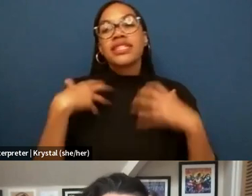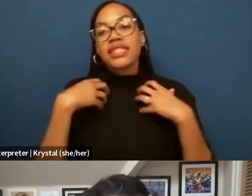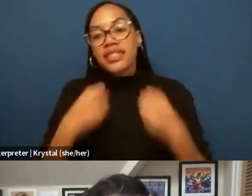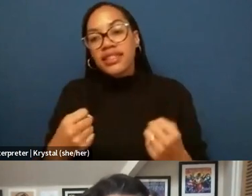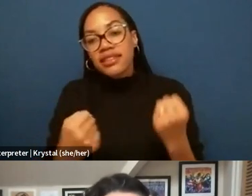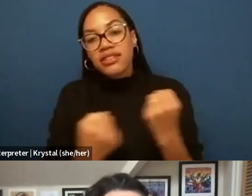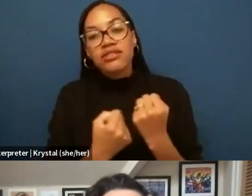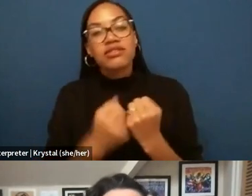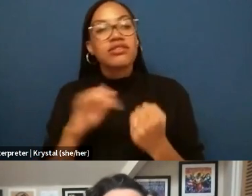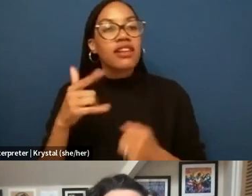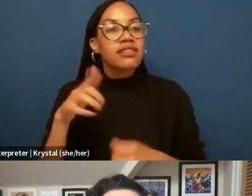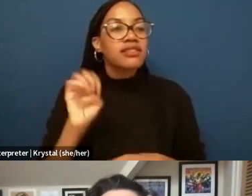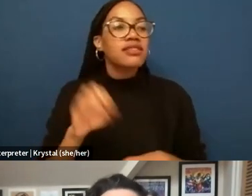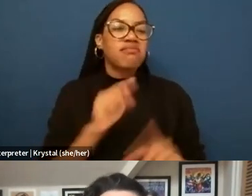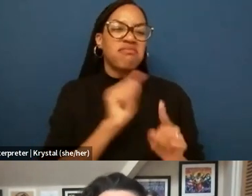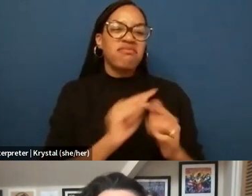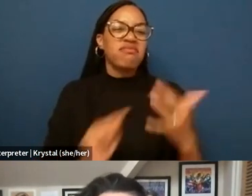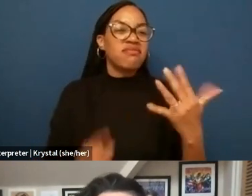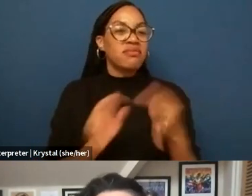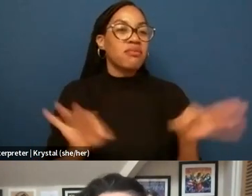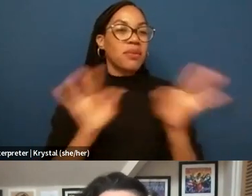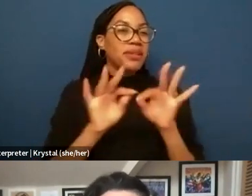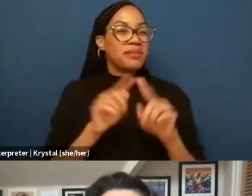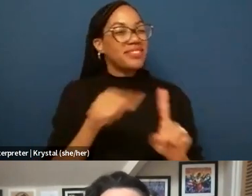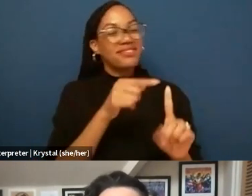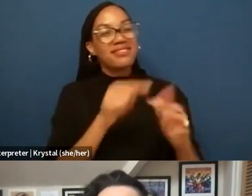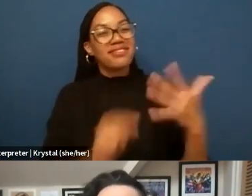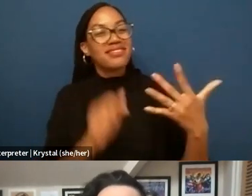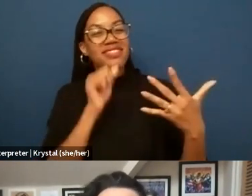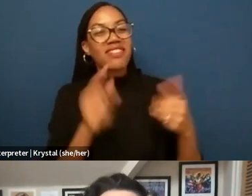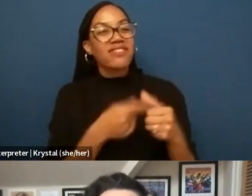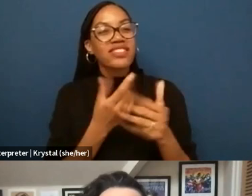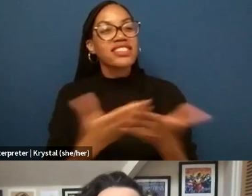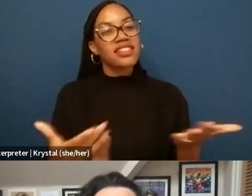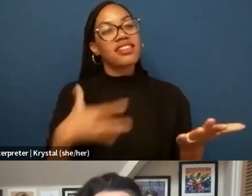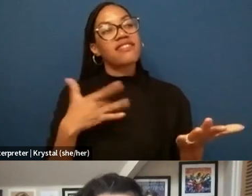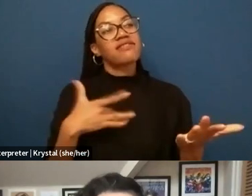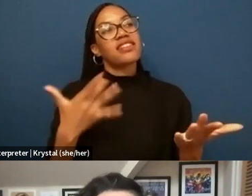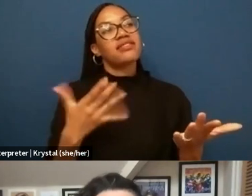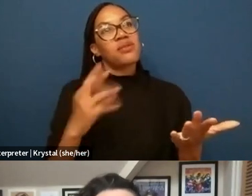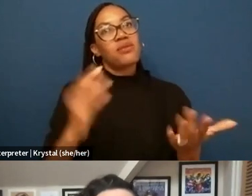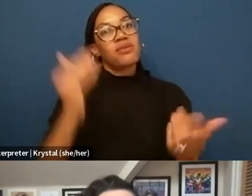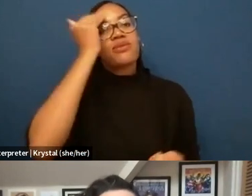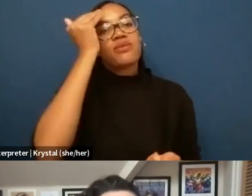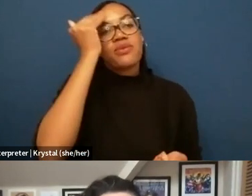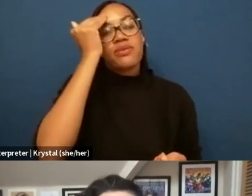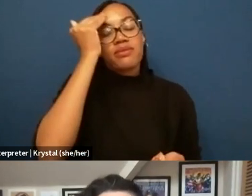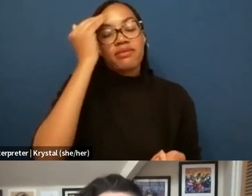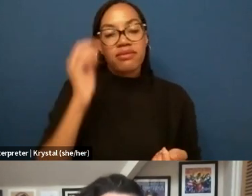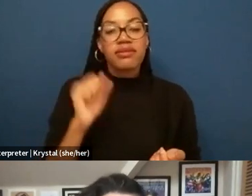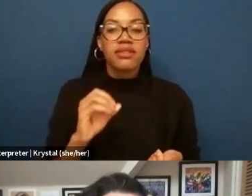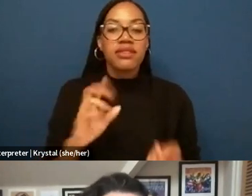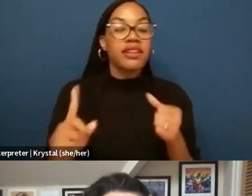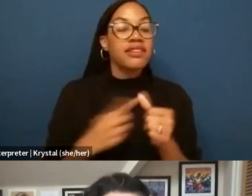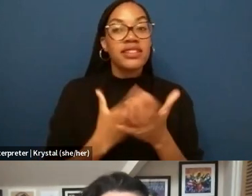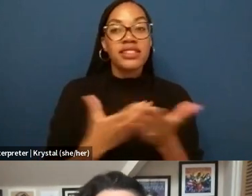all matter. But those were not the first things that I ever felt or knew. And so the first thing